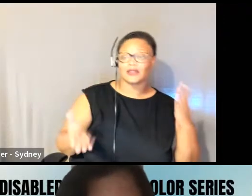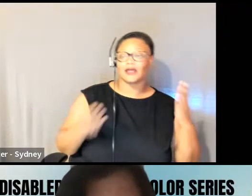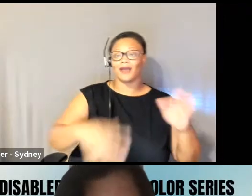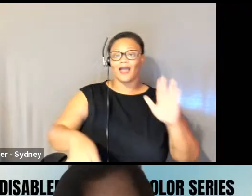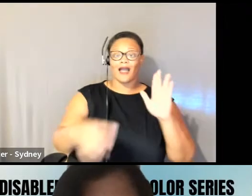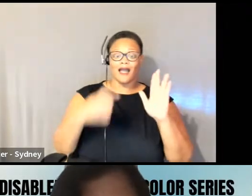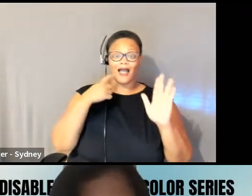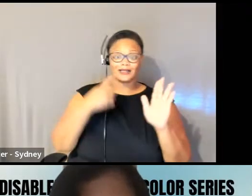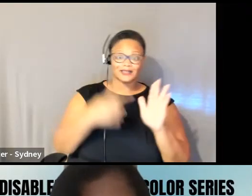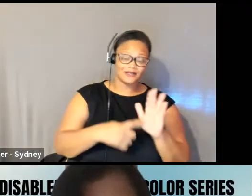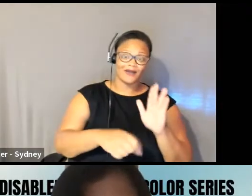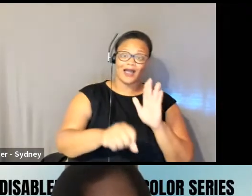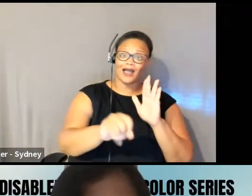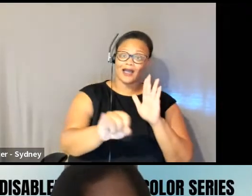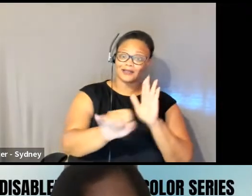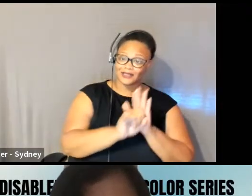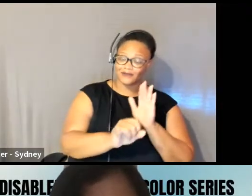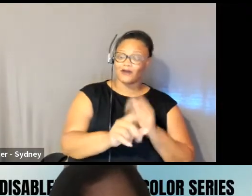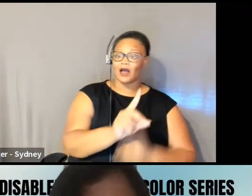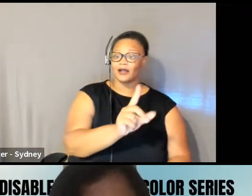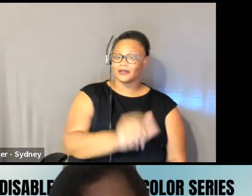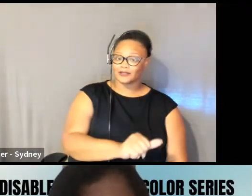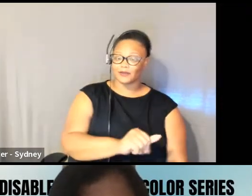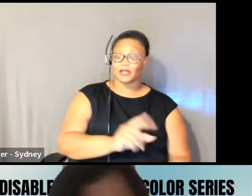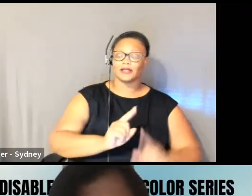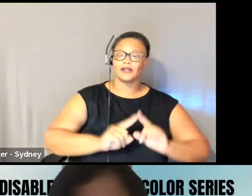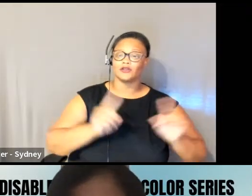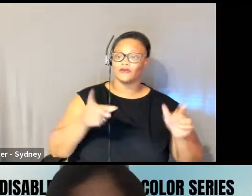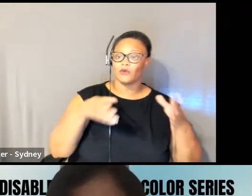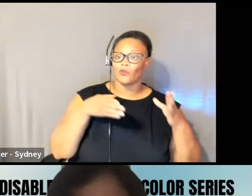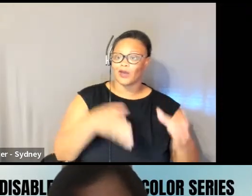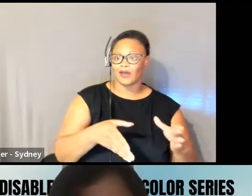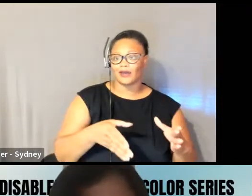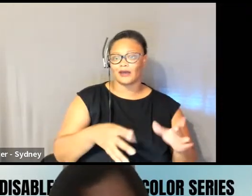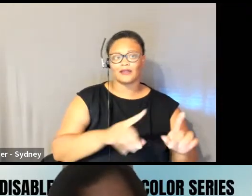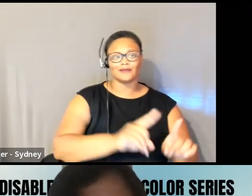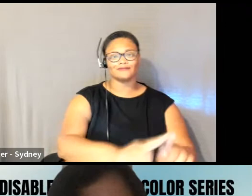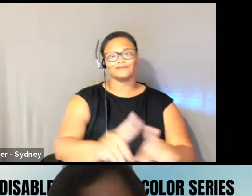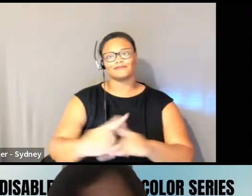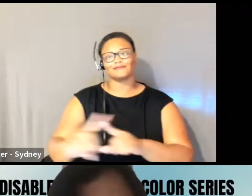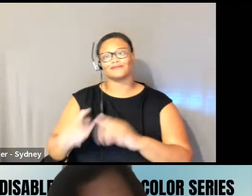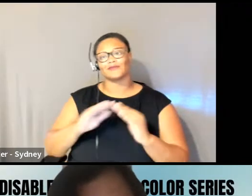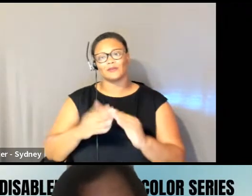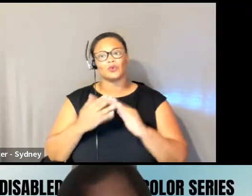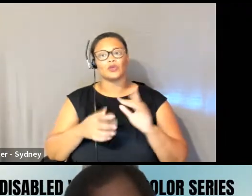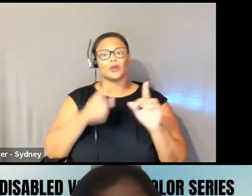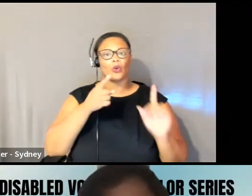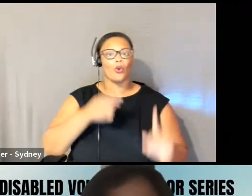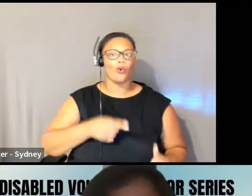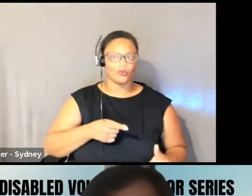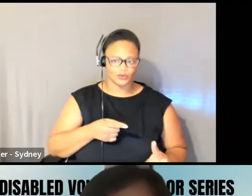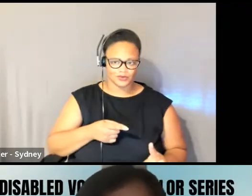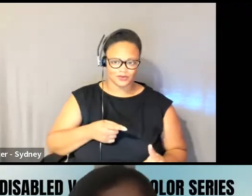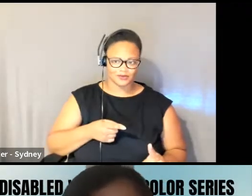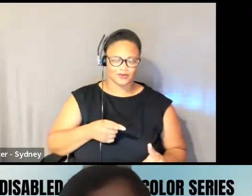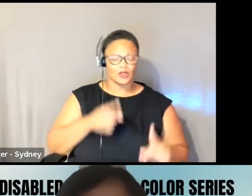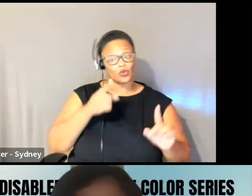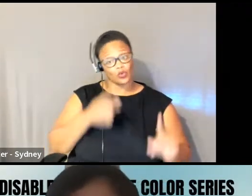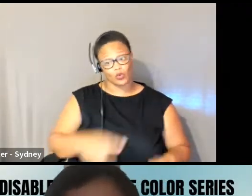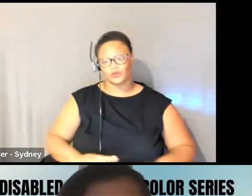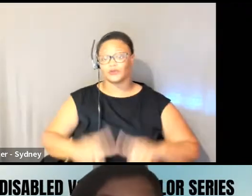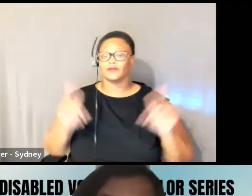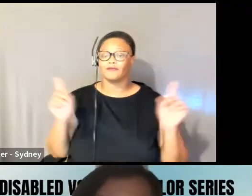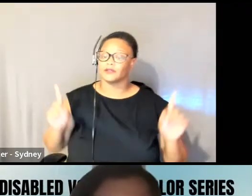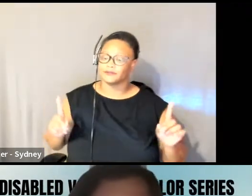disability differently, and may have different kinds of community goals around disability that differ.